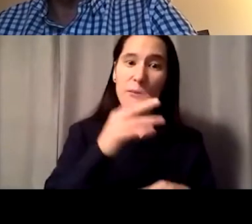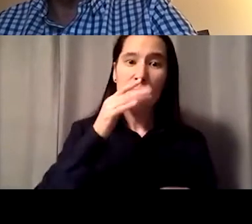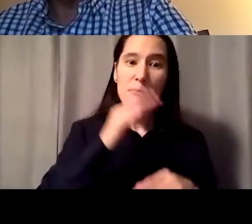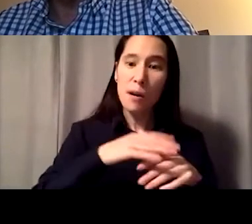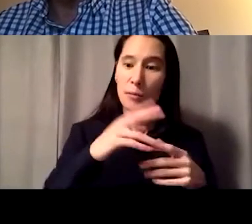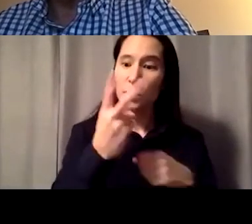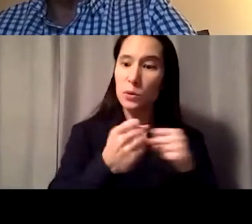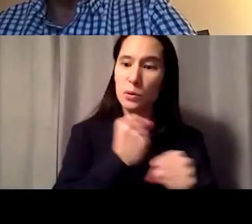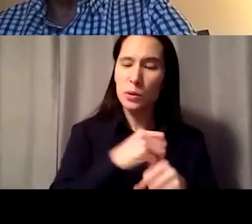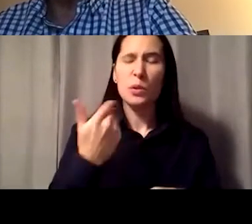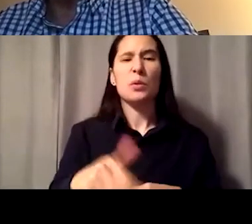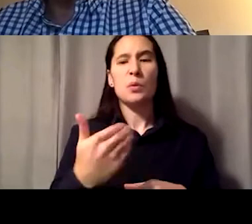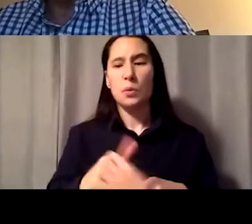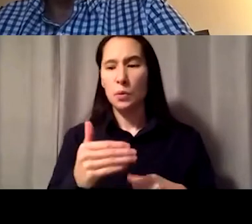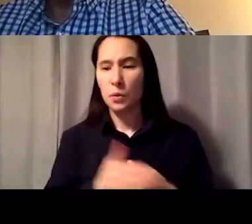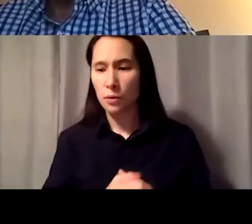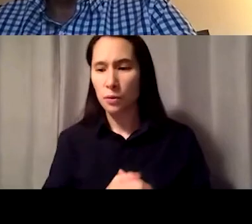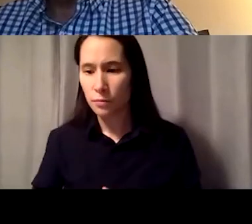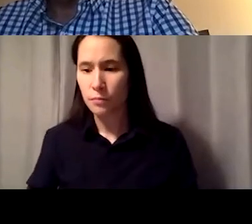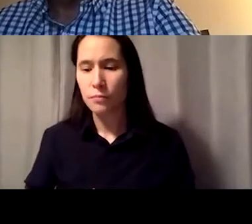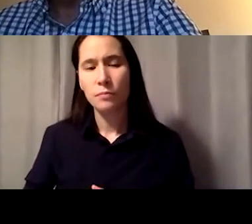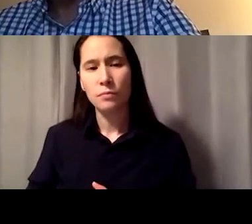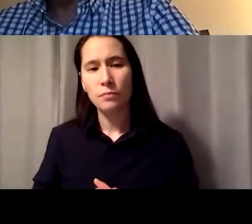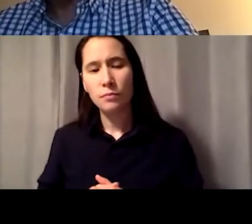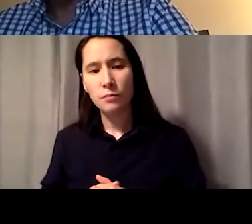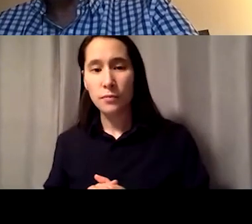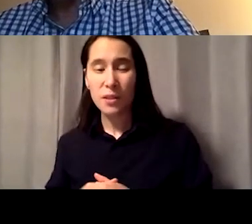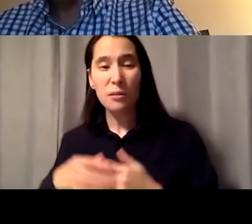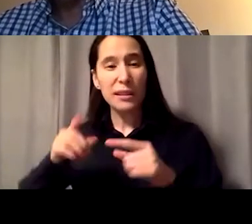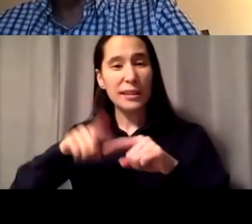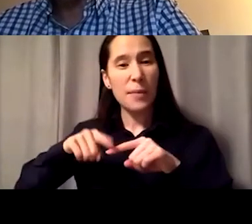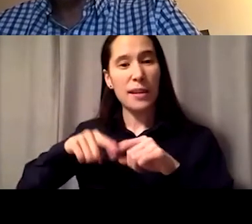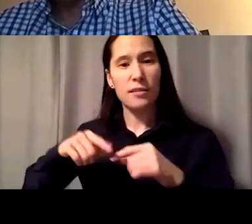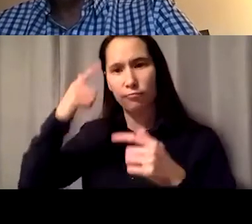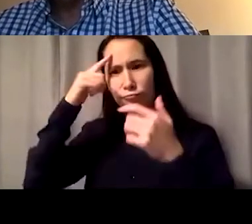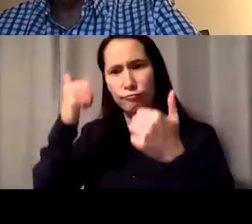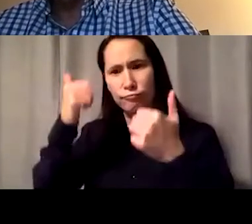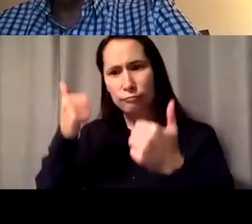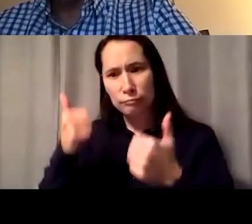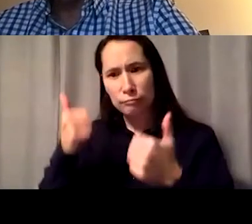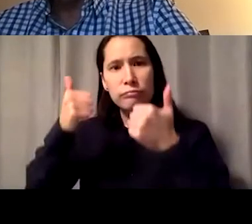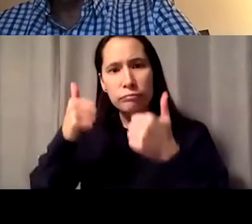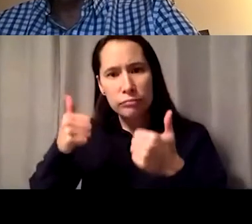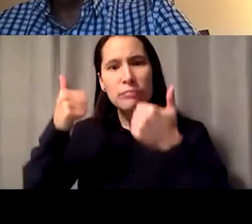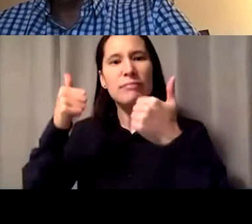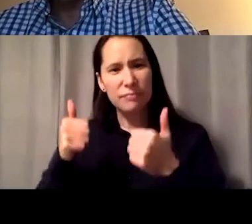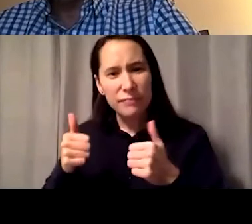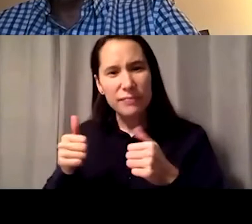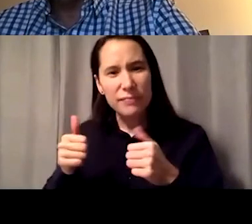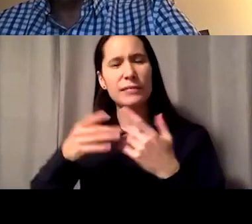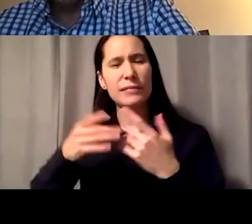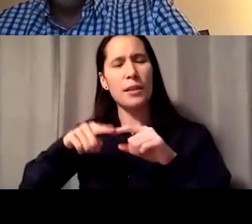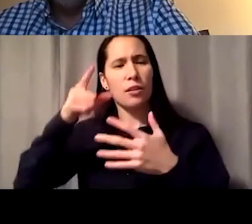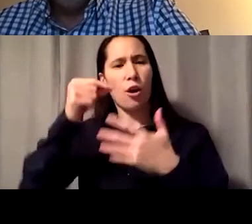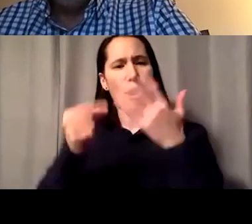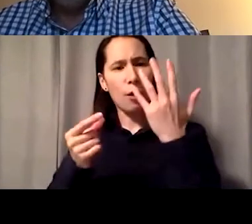the disease and of the progression, you know, there may be more options along that way. But for me, definitely,